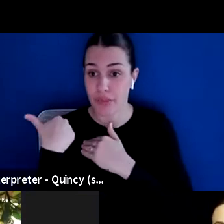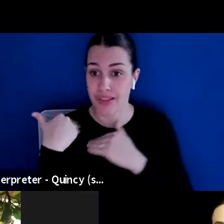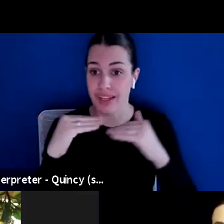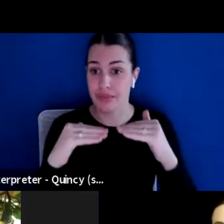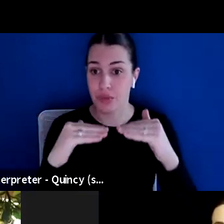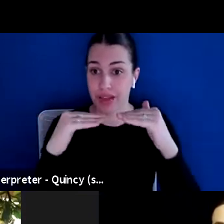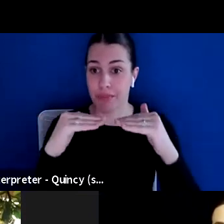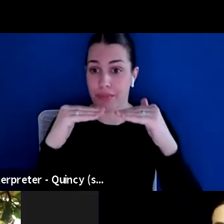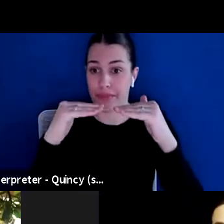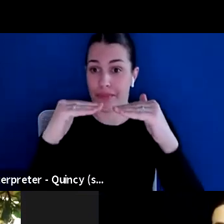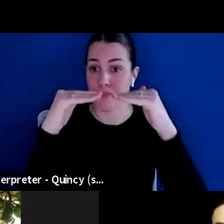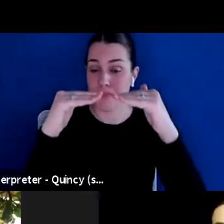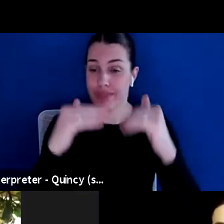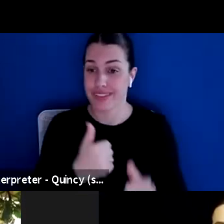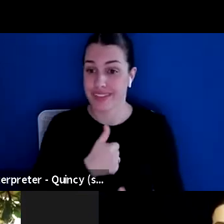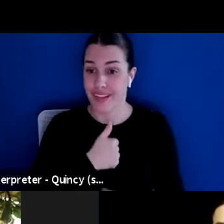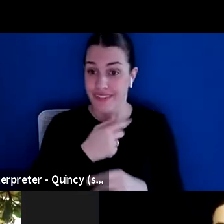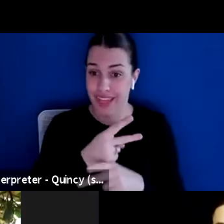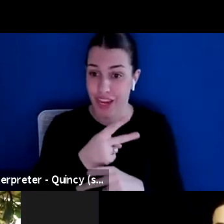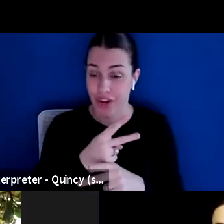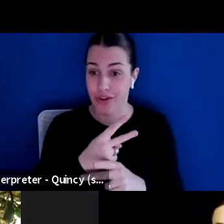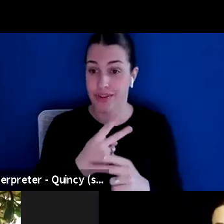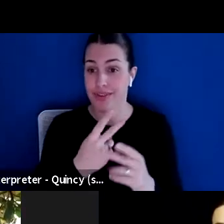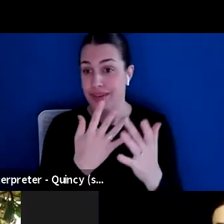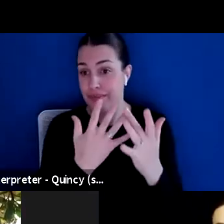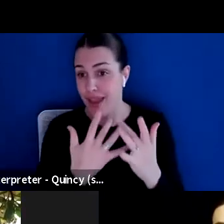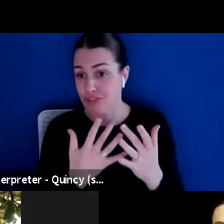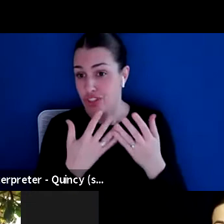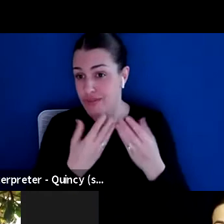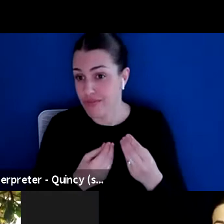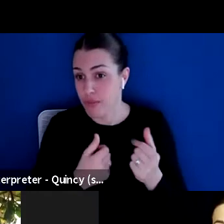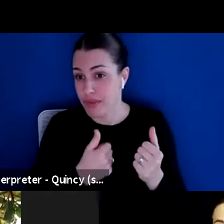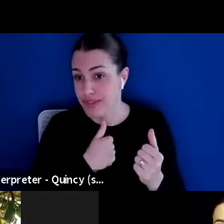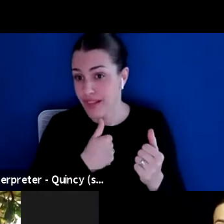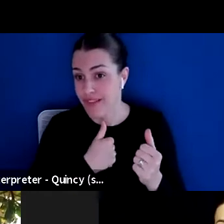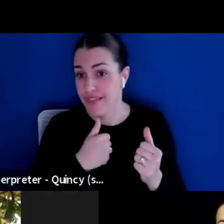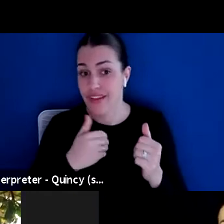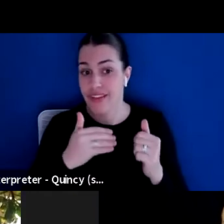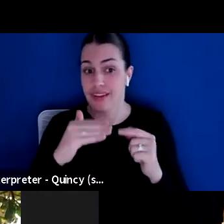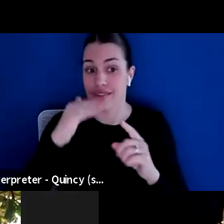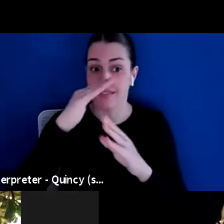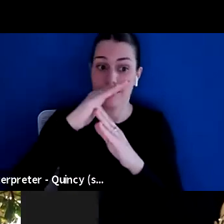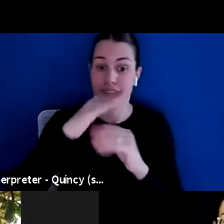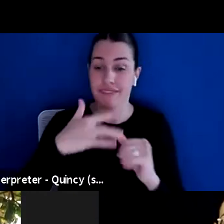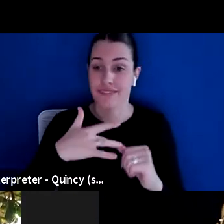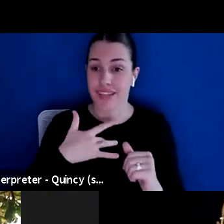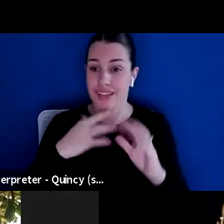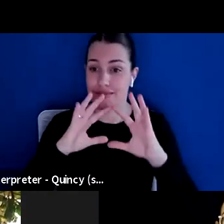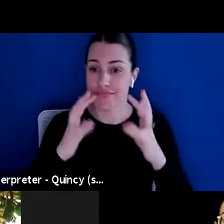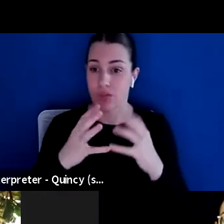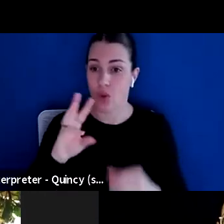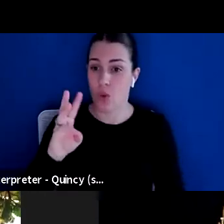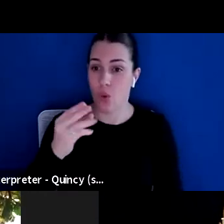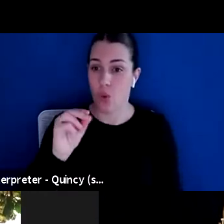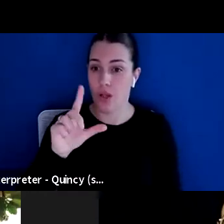have self-care and compassion for yourself and then feeling more whole. And I think that's something that a lot of survivors